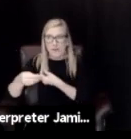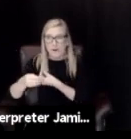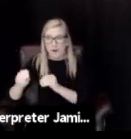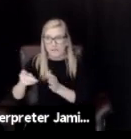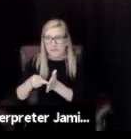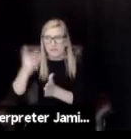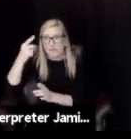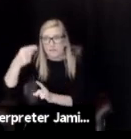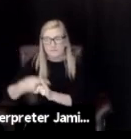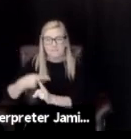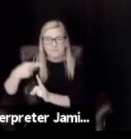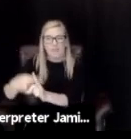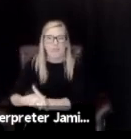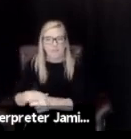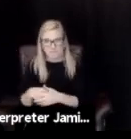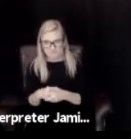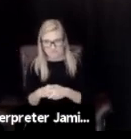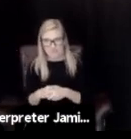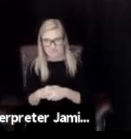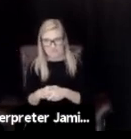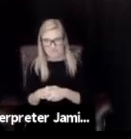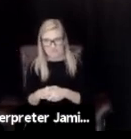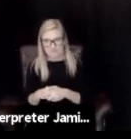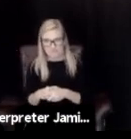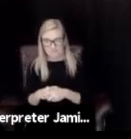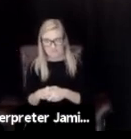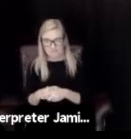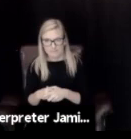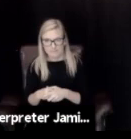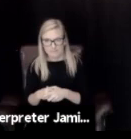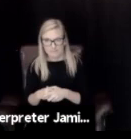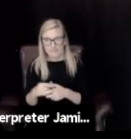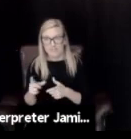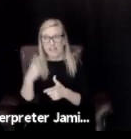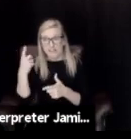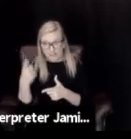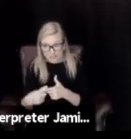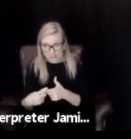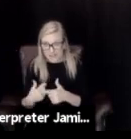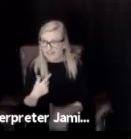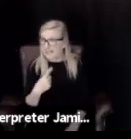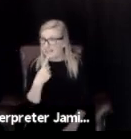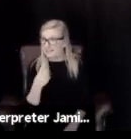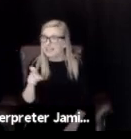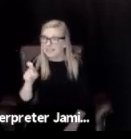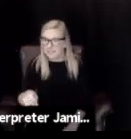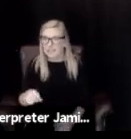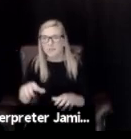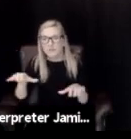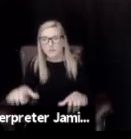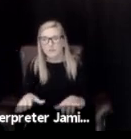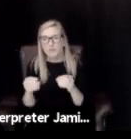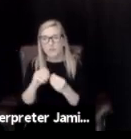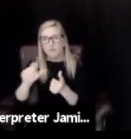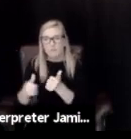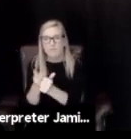month, right? Excuse me. And then I said I needed to do follow-up work. And that's